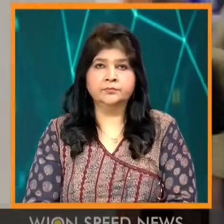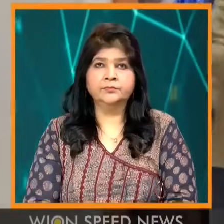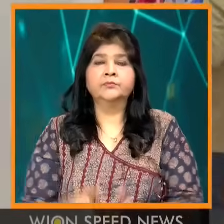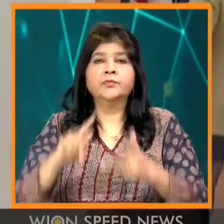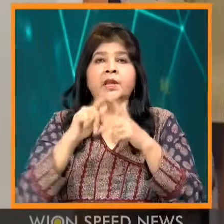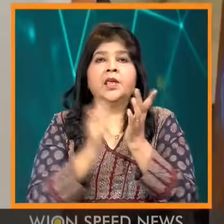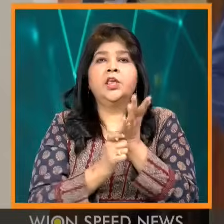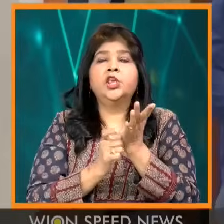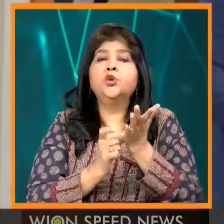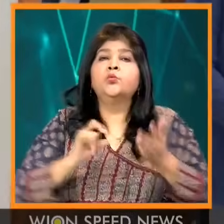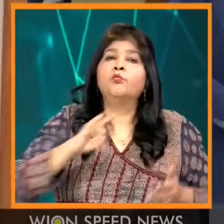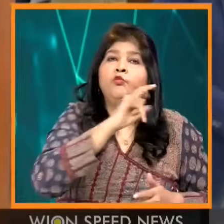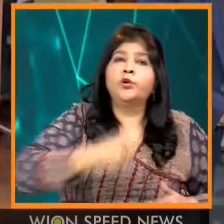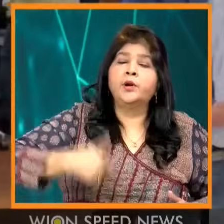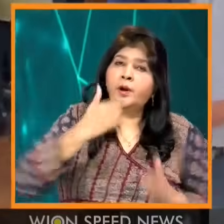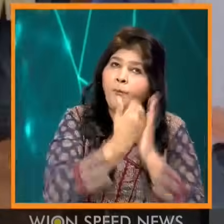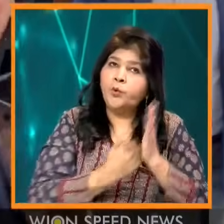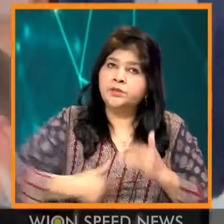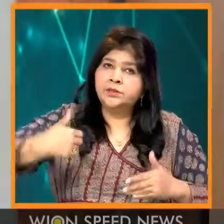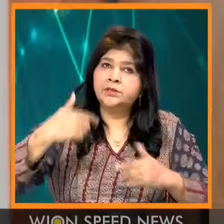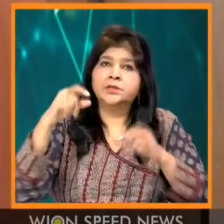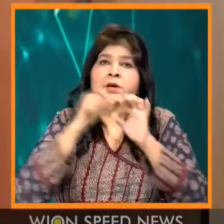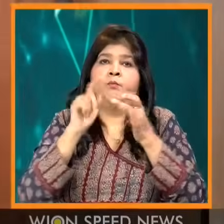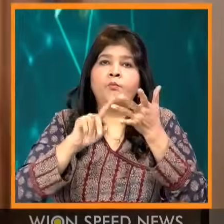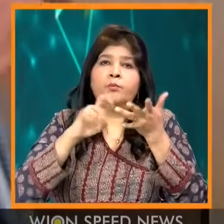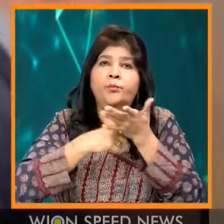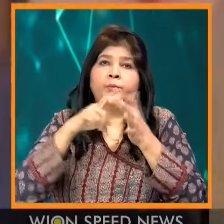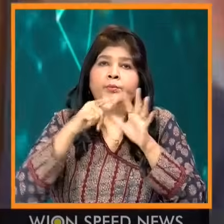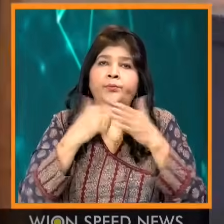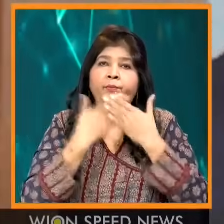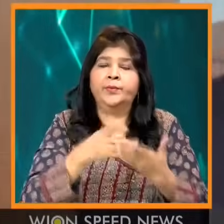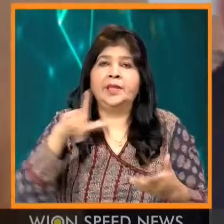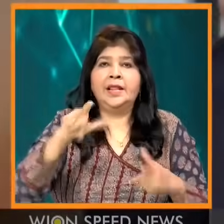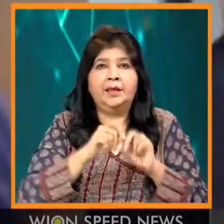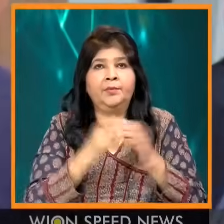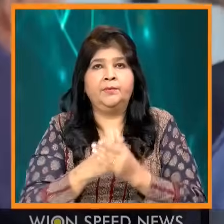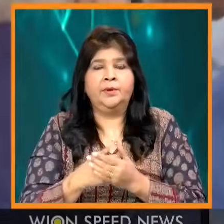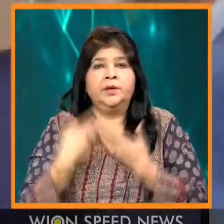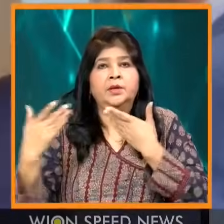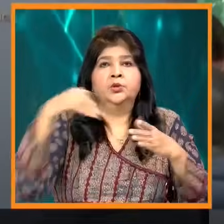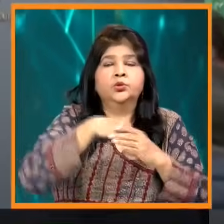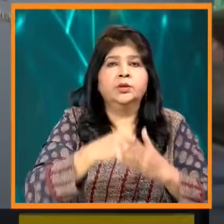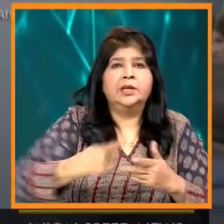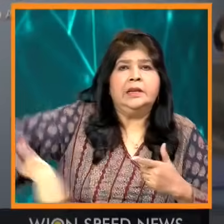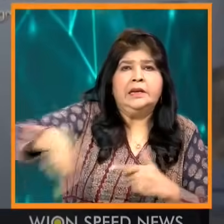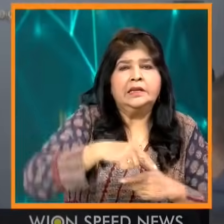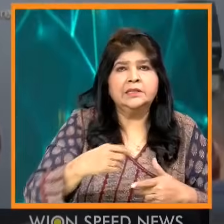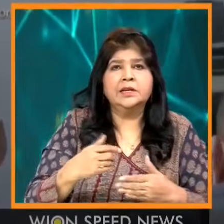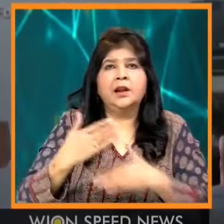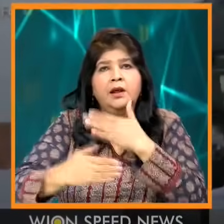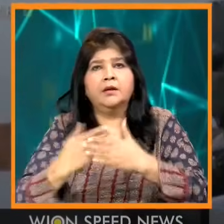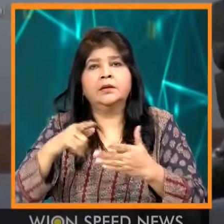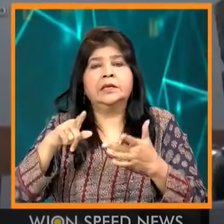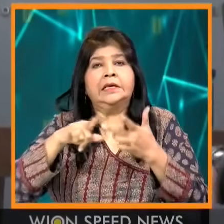EU foreign policy chief Joseph Borrell has warned that Lebanon could be drawn into a regional conflict if